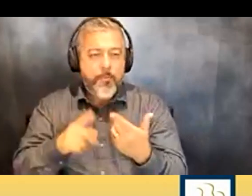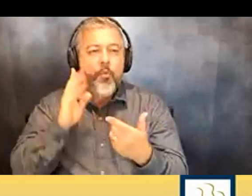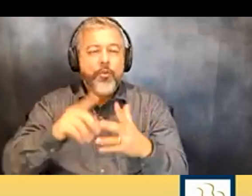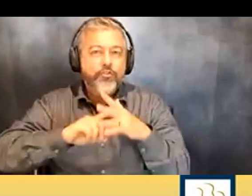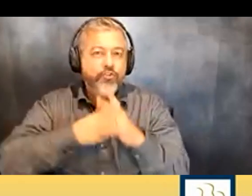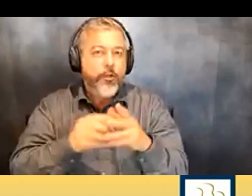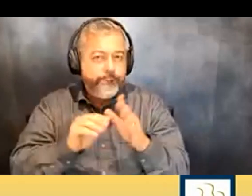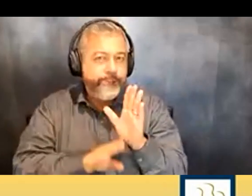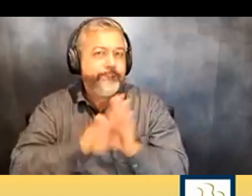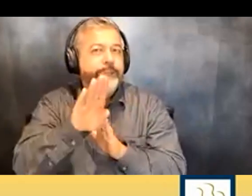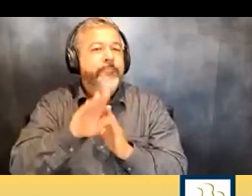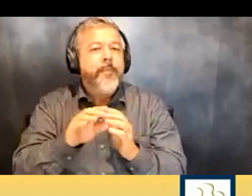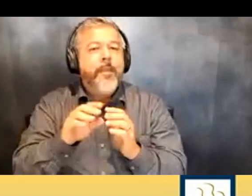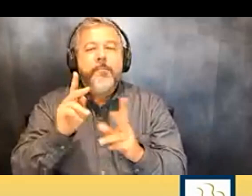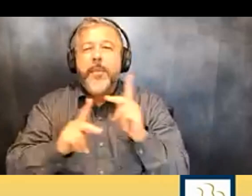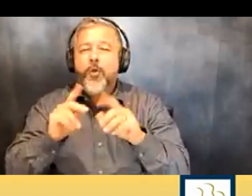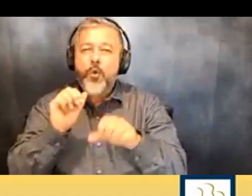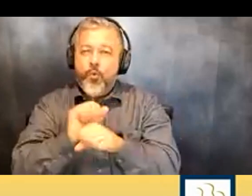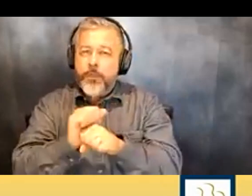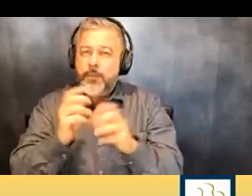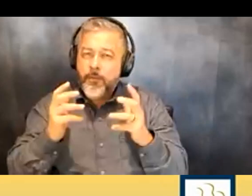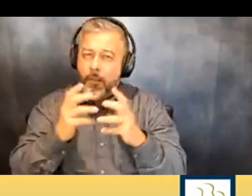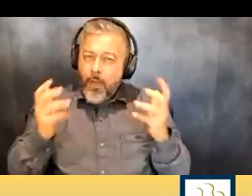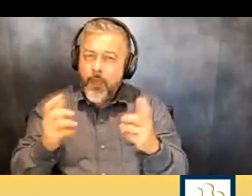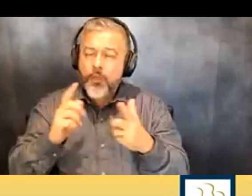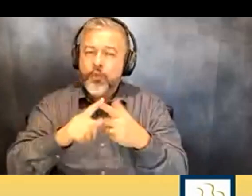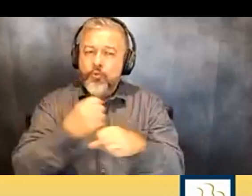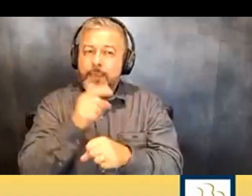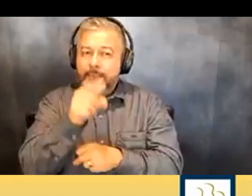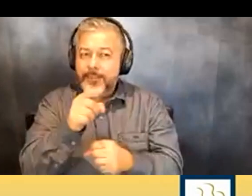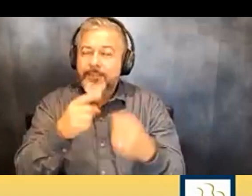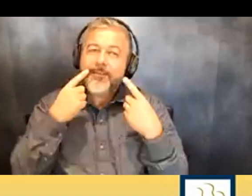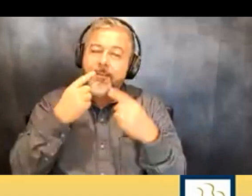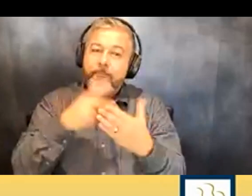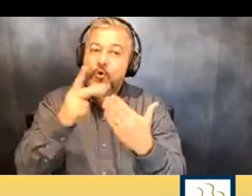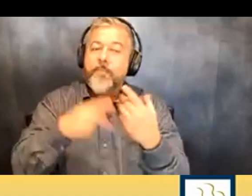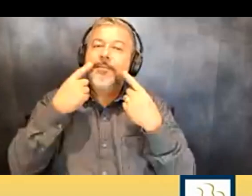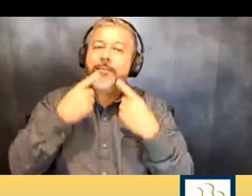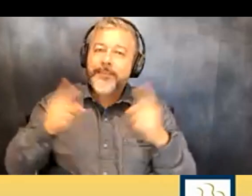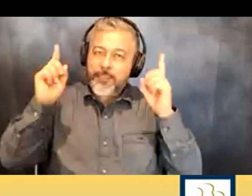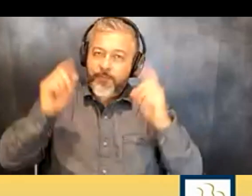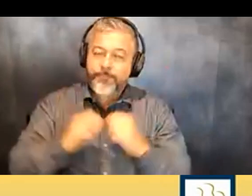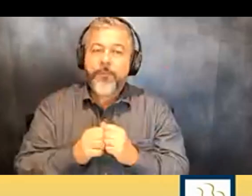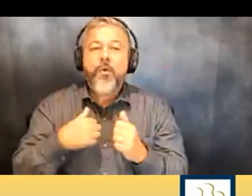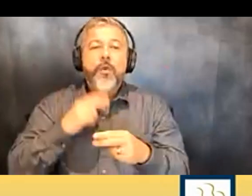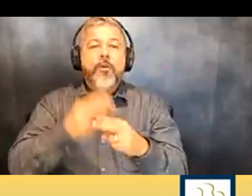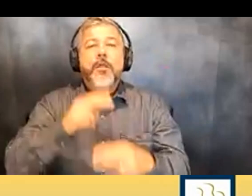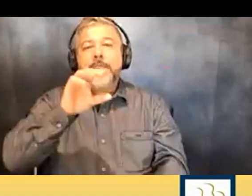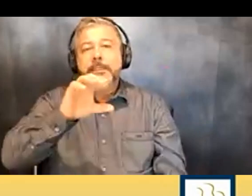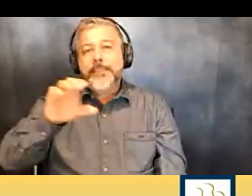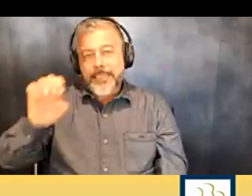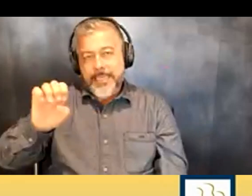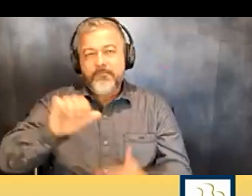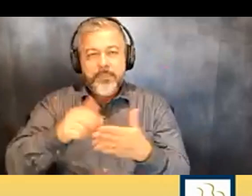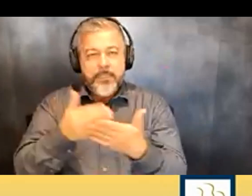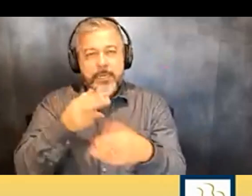been putting a ton of work into making a successful program. So we're calling that CCE.